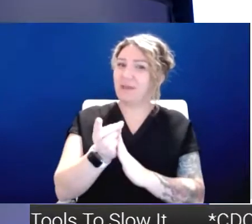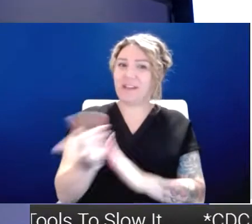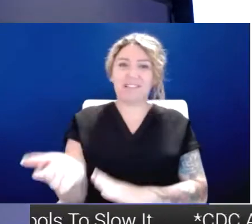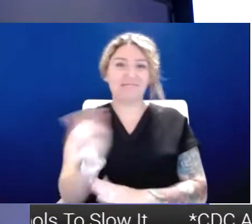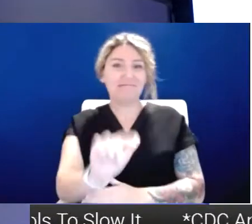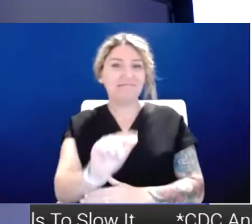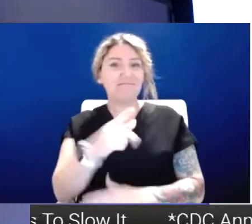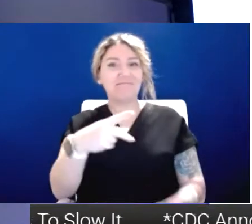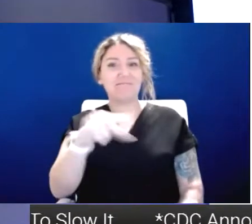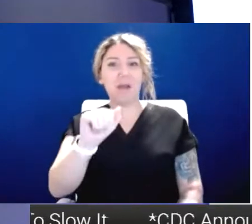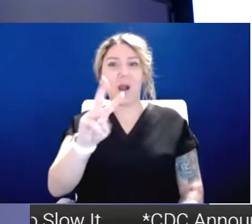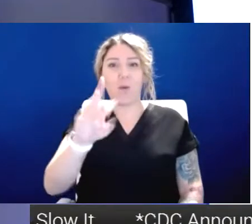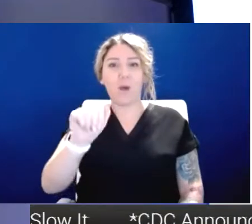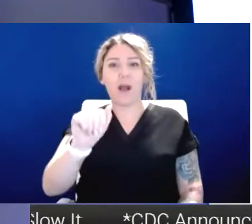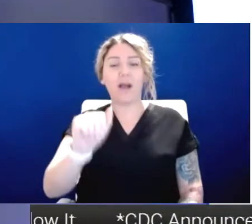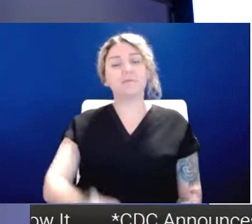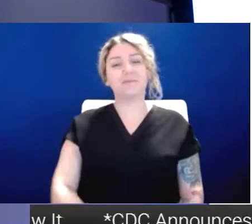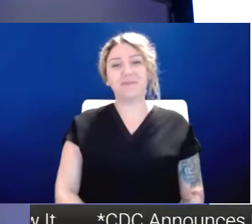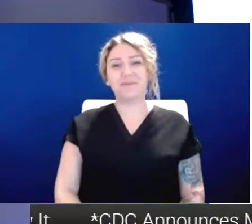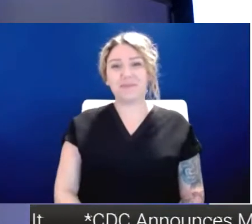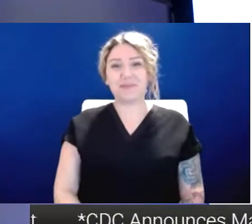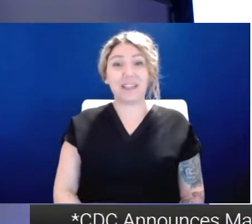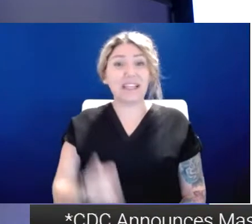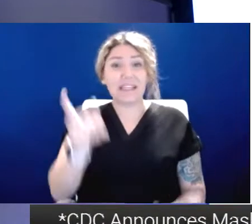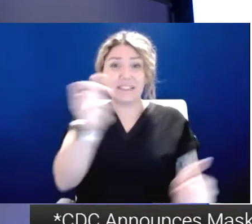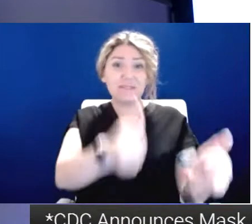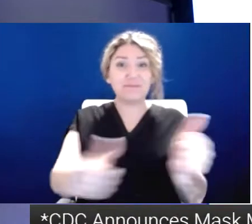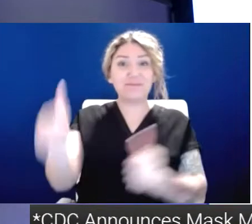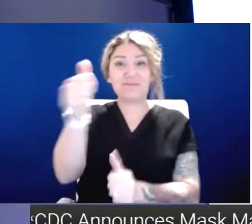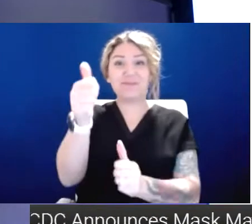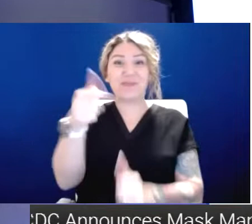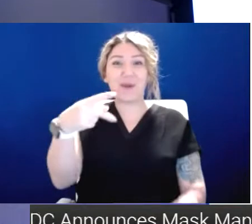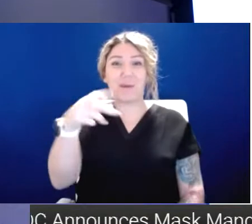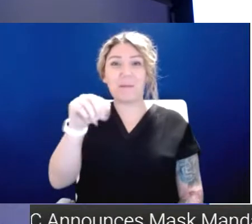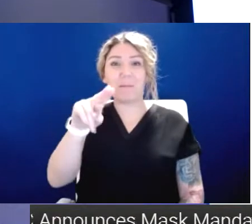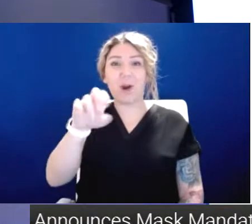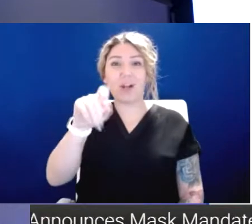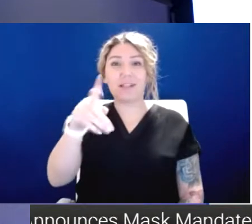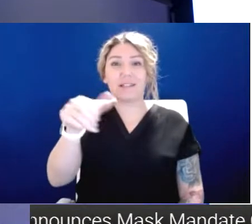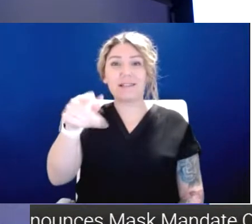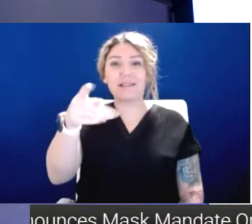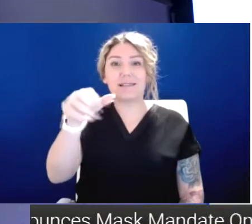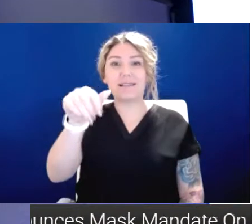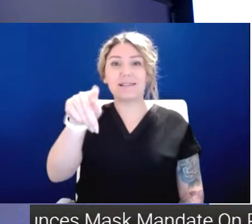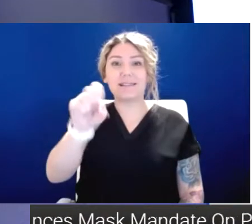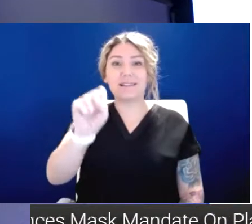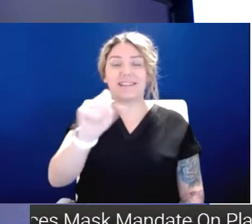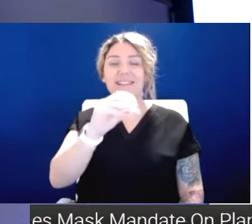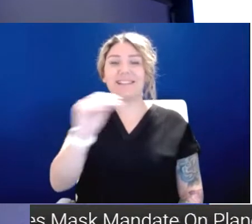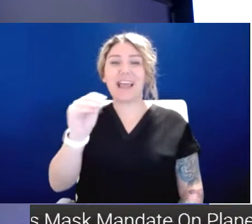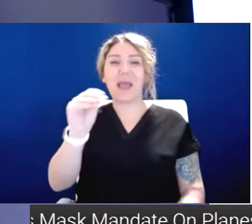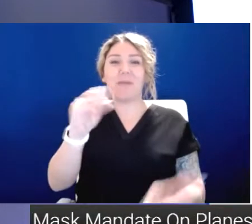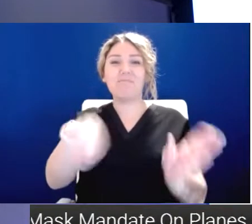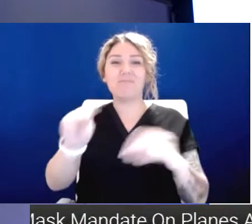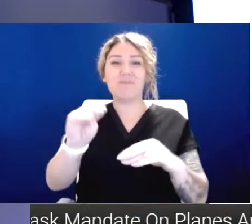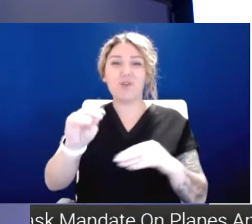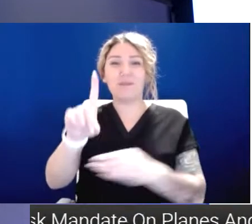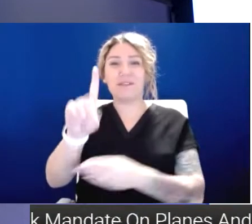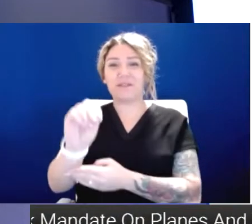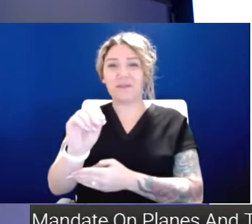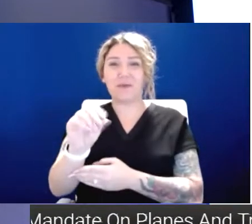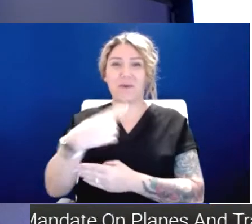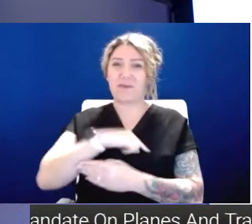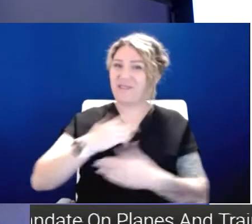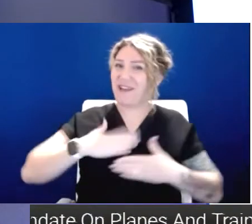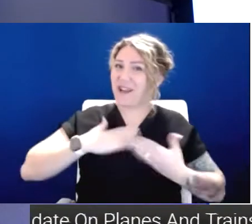Pawa. He is the head of the Parkinson's Disease and Movement Disorder Program here at the University of Kansas Health System. So glad you are with us. We are talking about